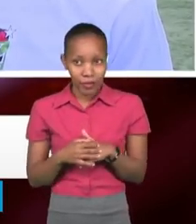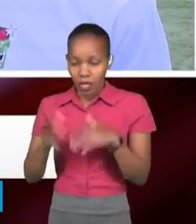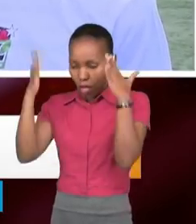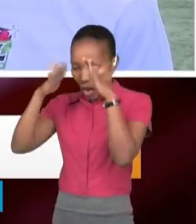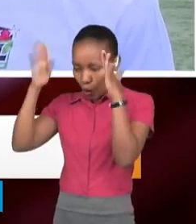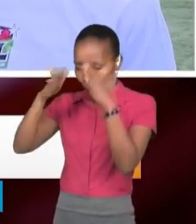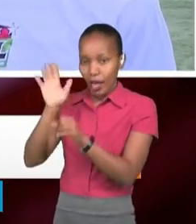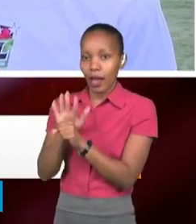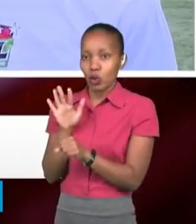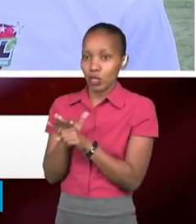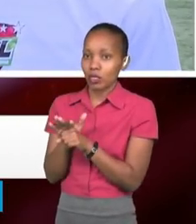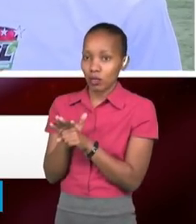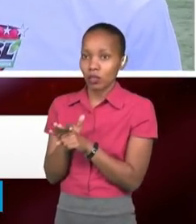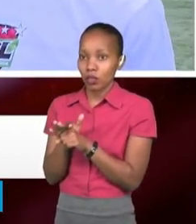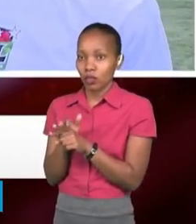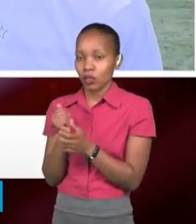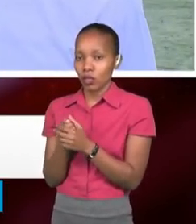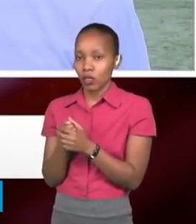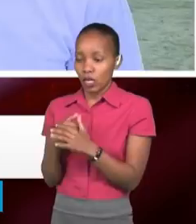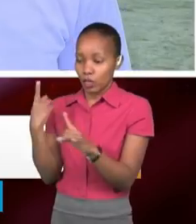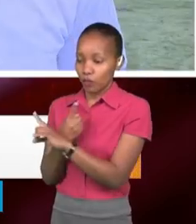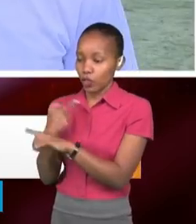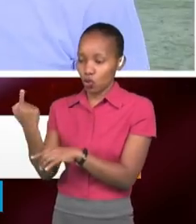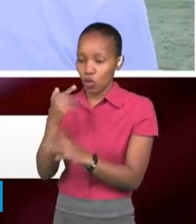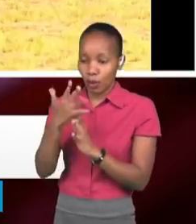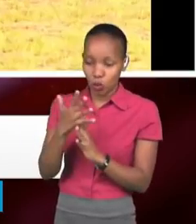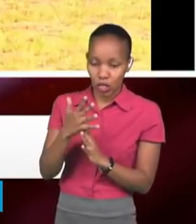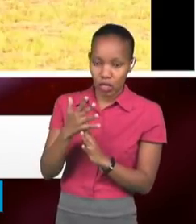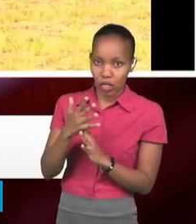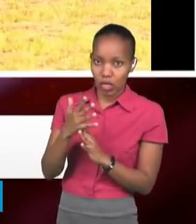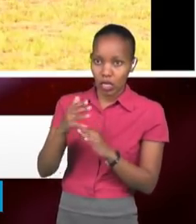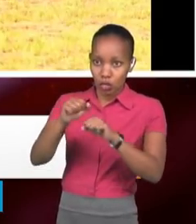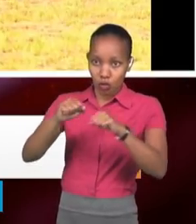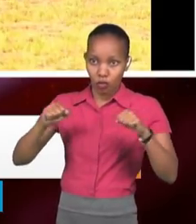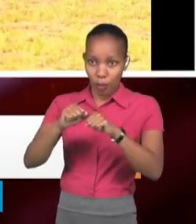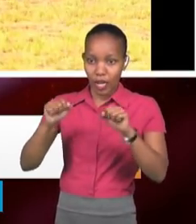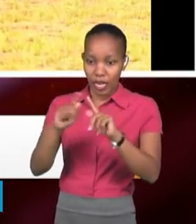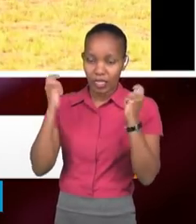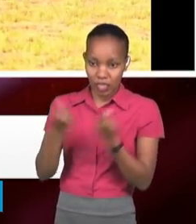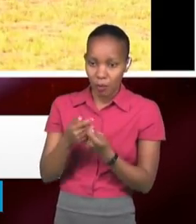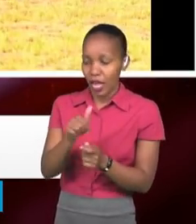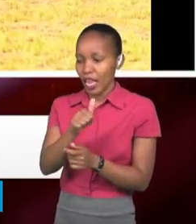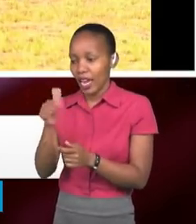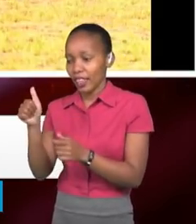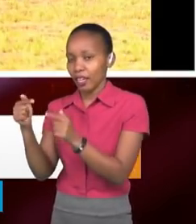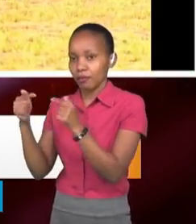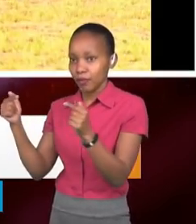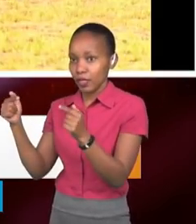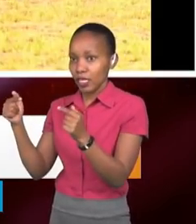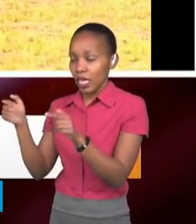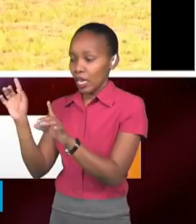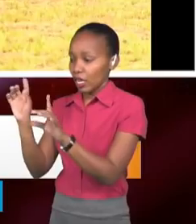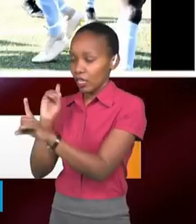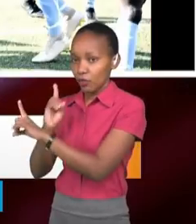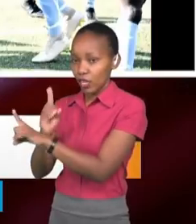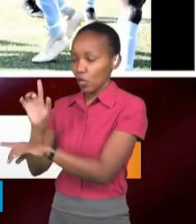that the only difference between us and our opponents was 1 point. 1 point, yeah. So, and defending 1 point